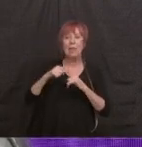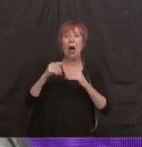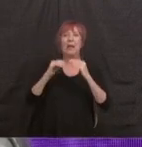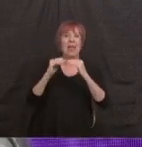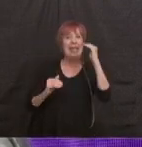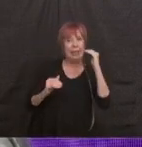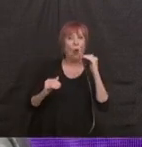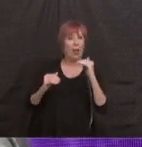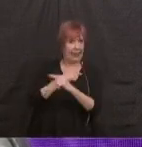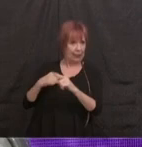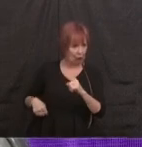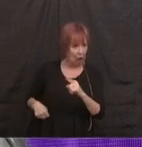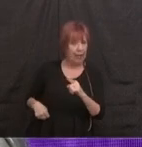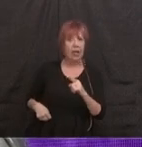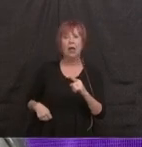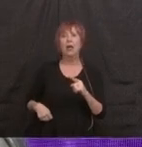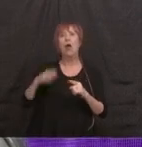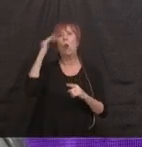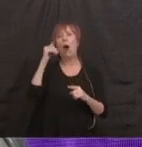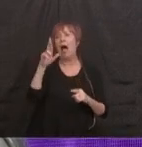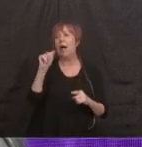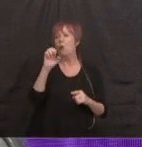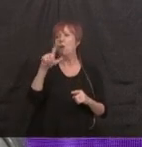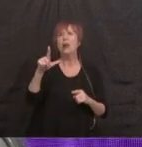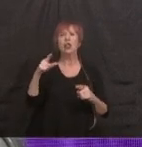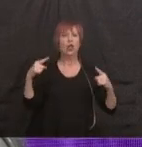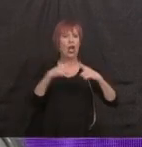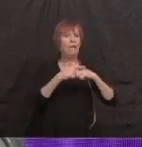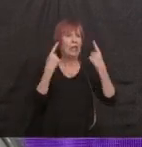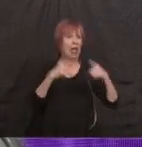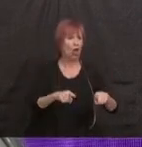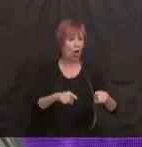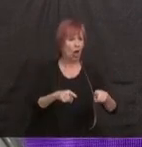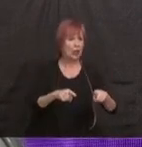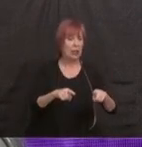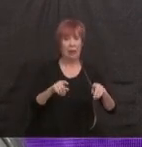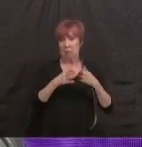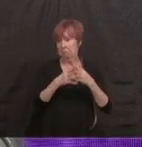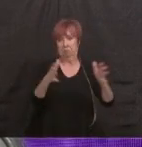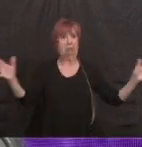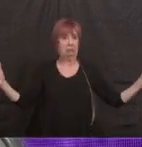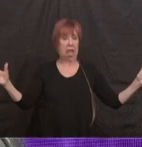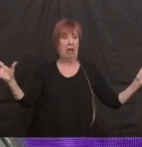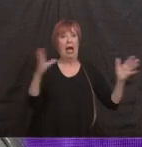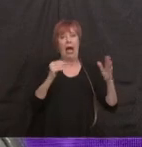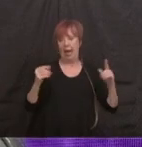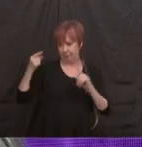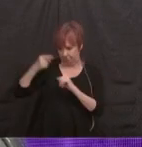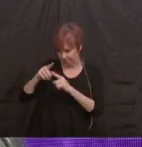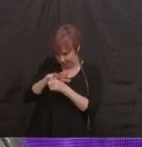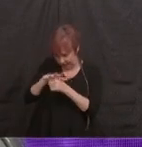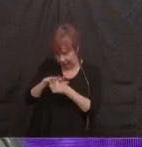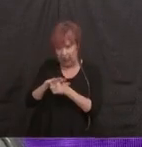thesis about why racial conflict occurs both generically and in a site-specific